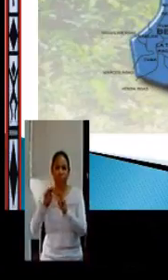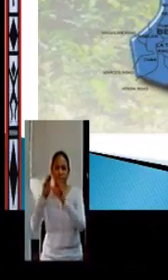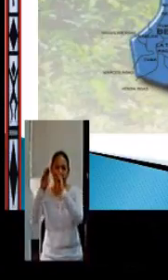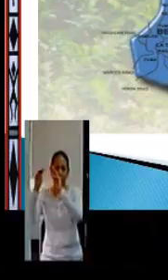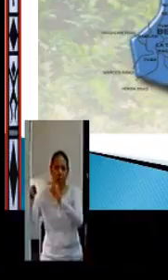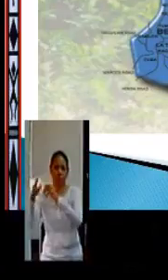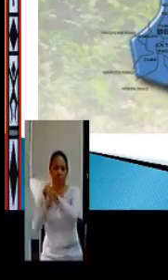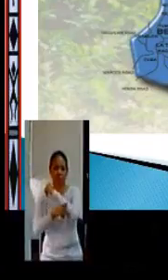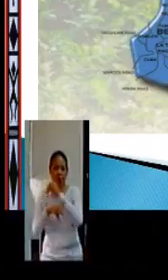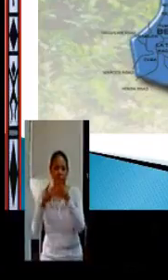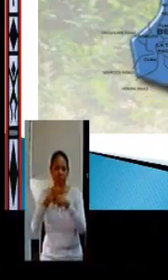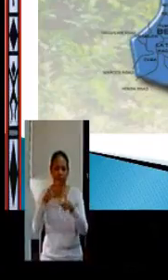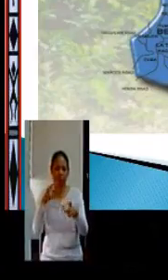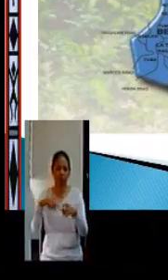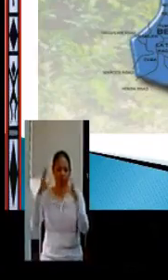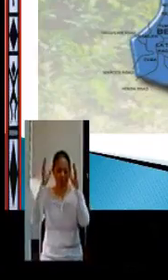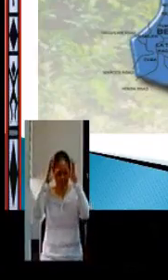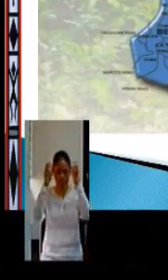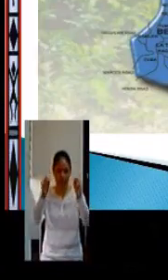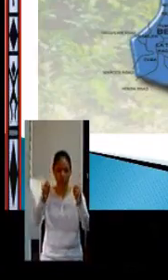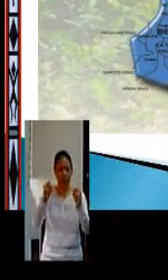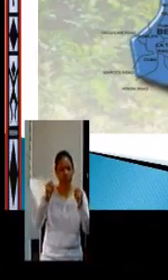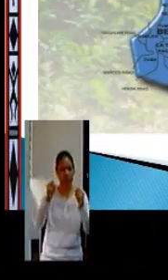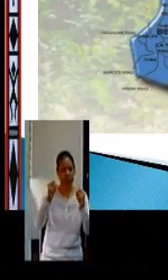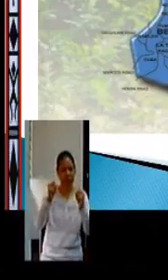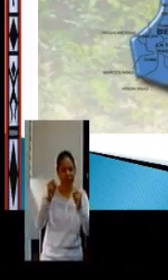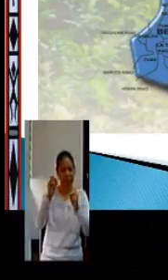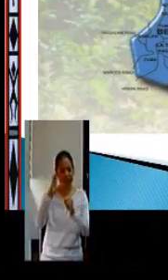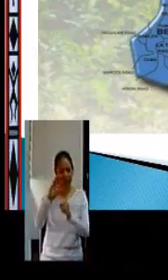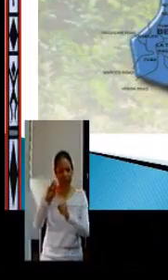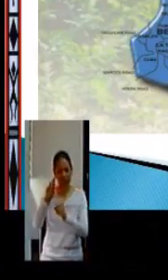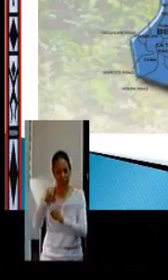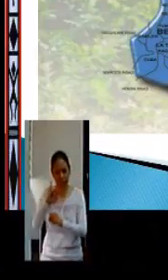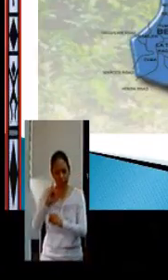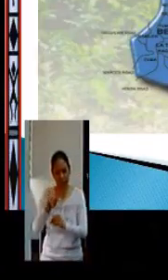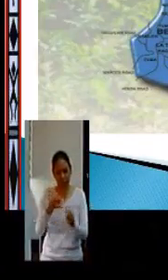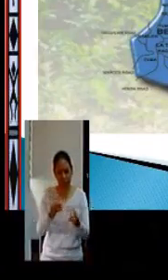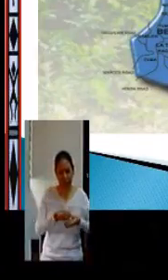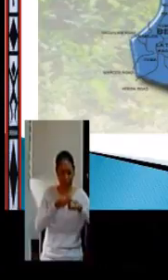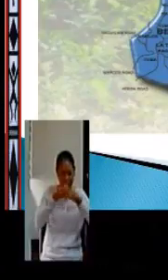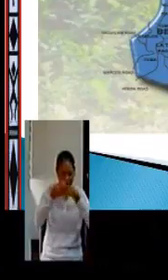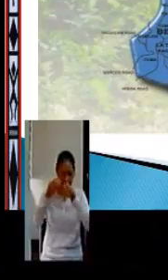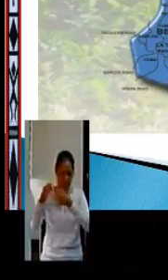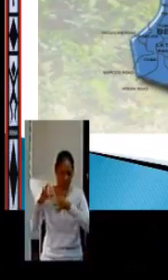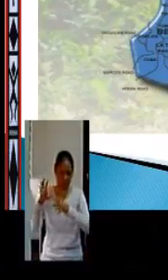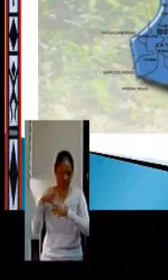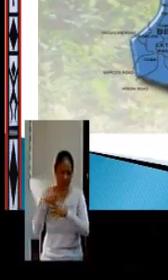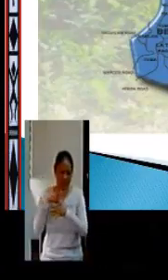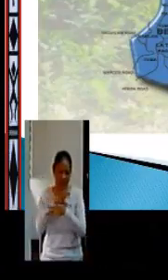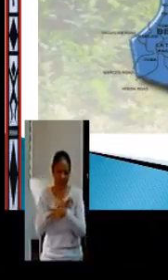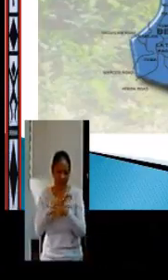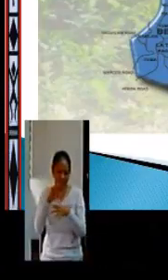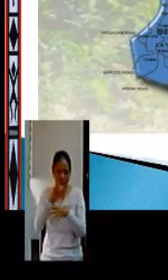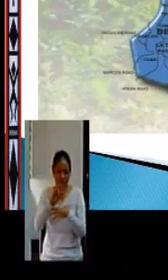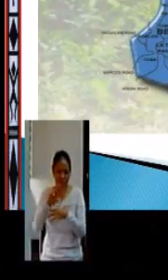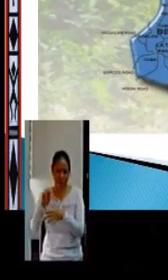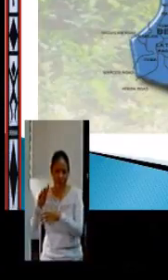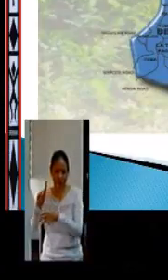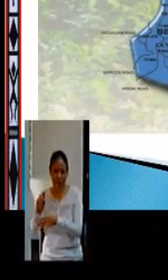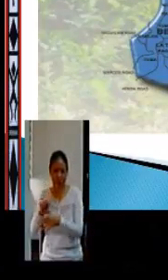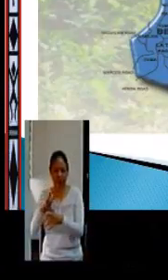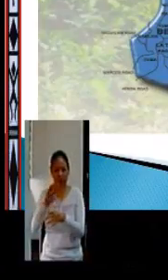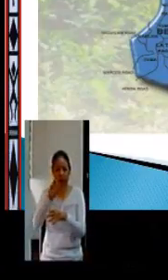Aquino became president, and as a gift to the Igorot people, he issued Executive Order 220 creating